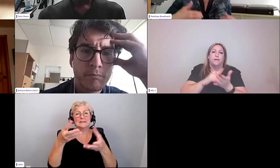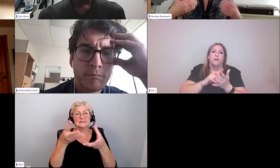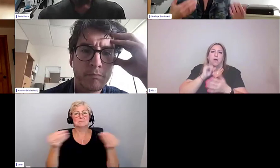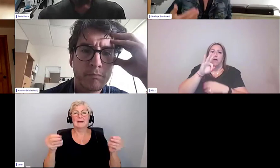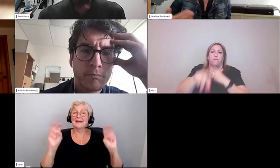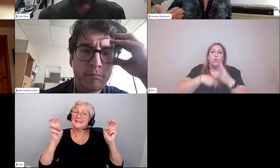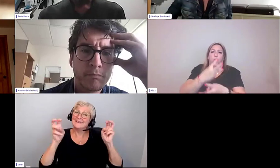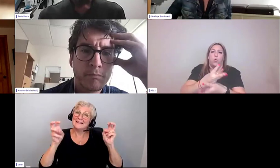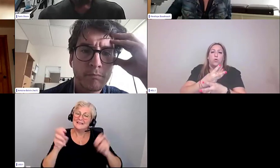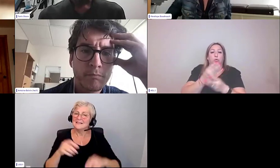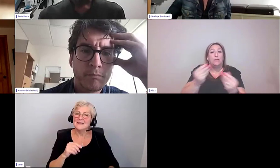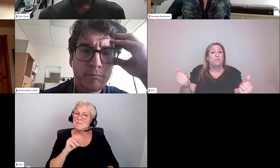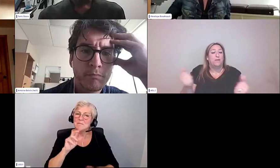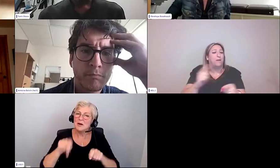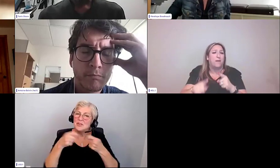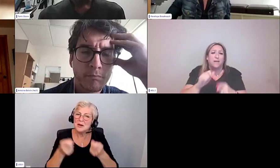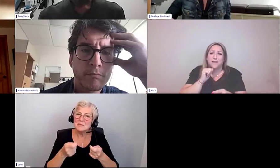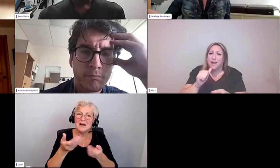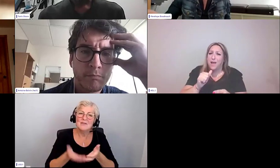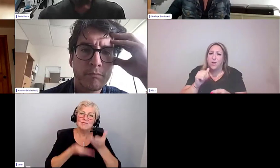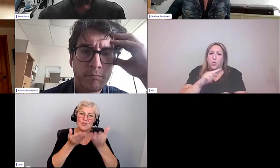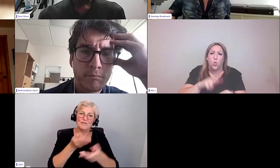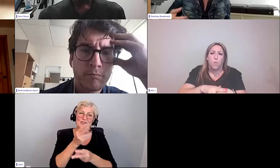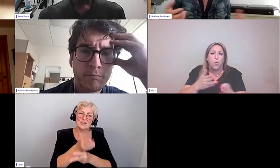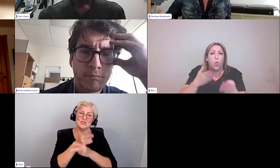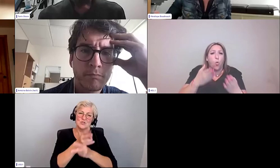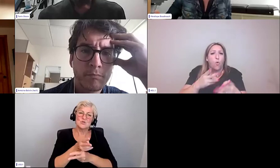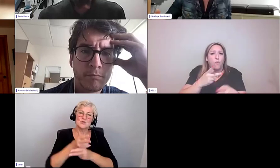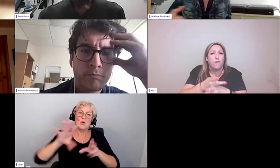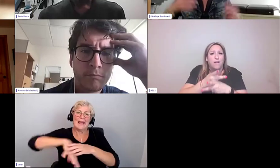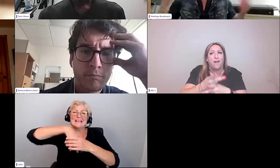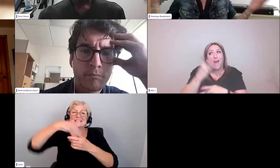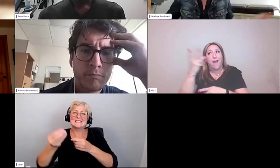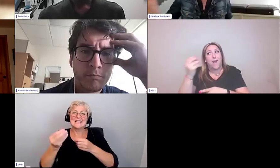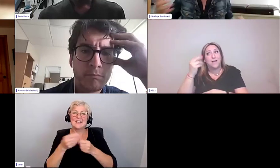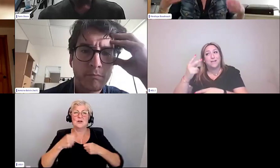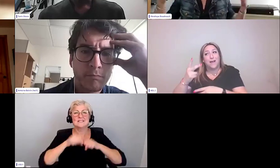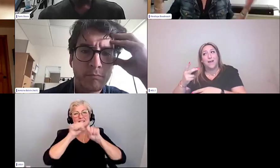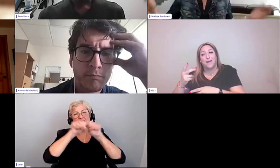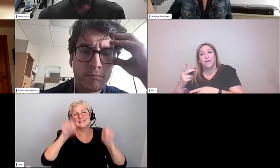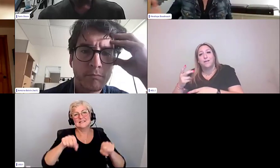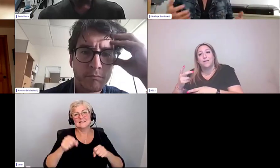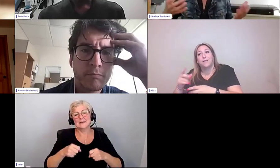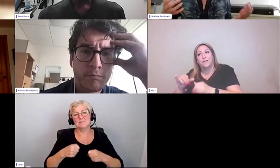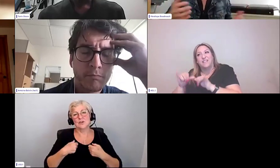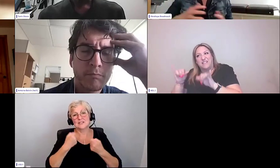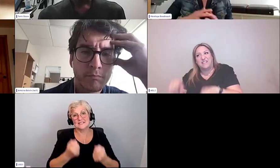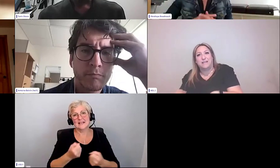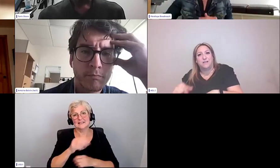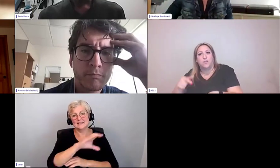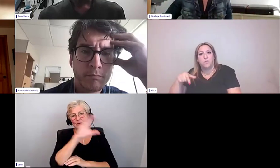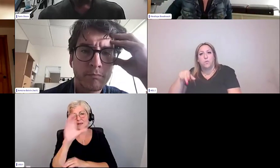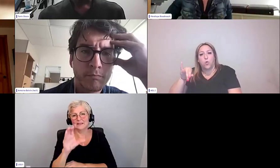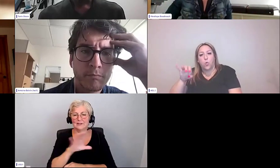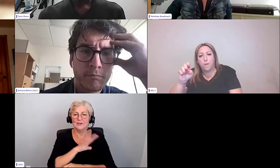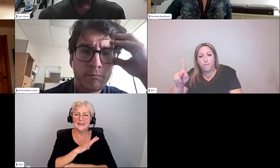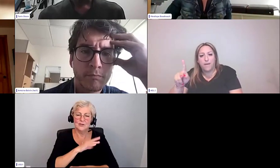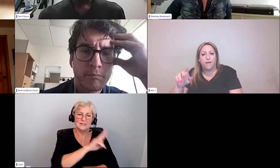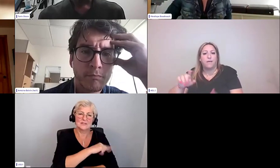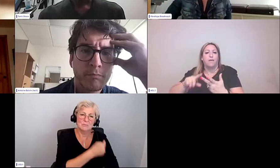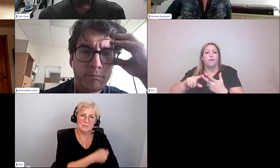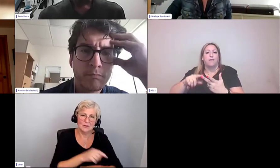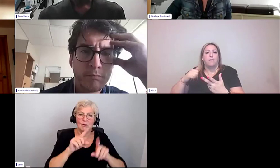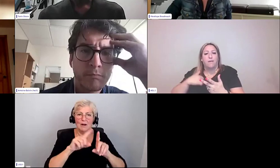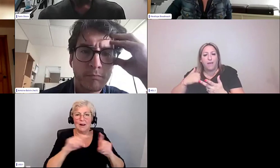It's not normal to offer care outside of the healthcare system in Quebec, in Canada. There are